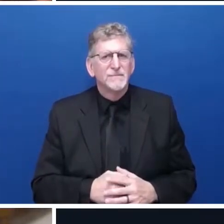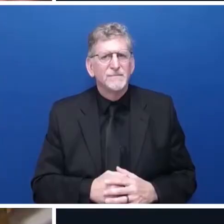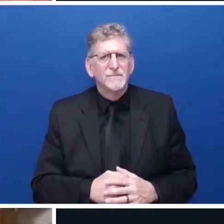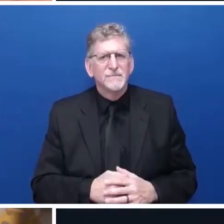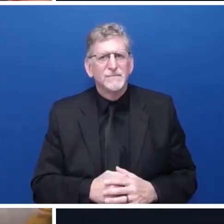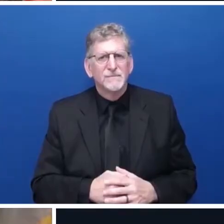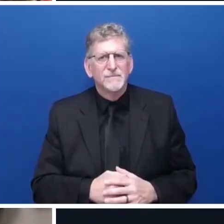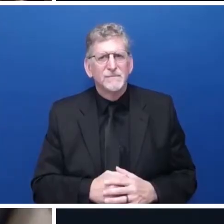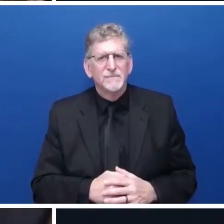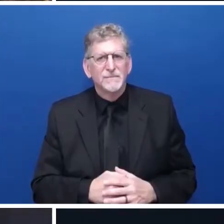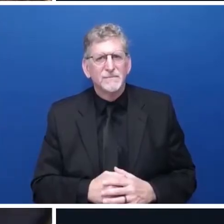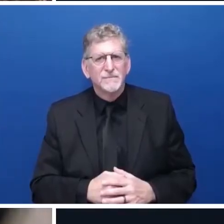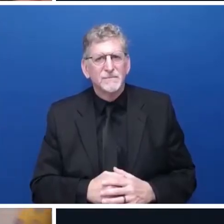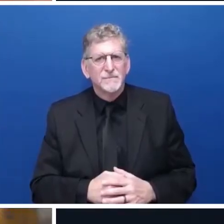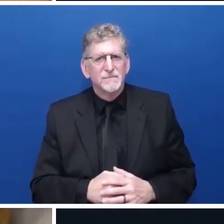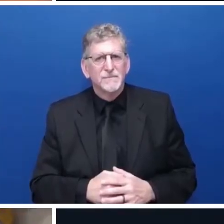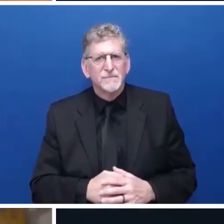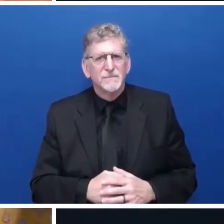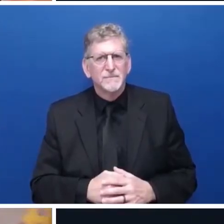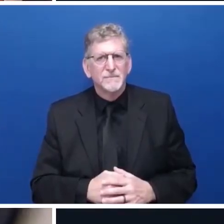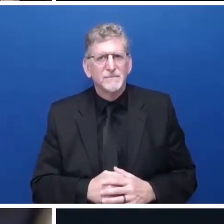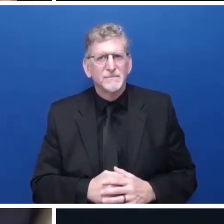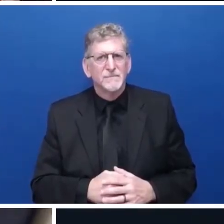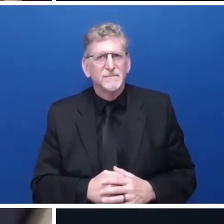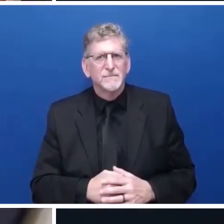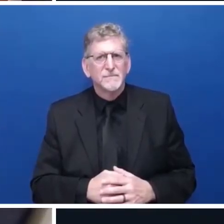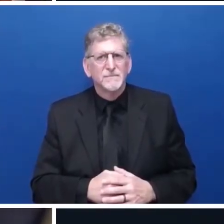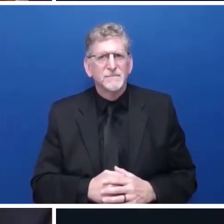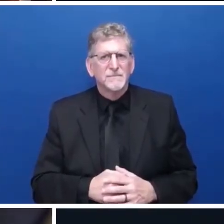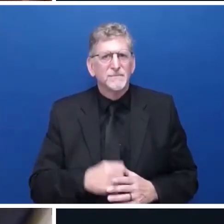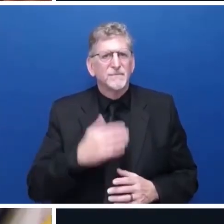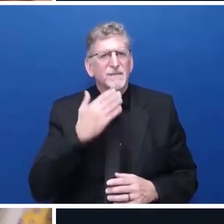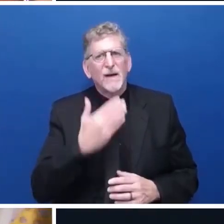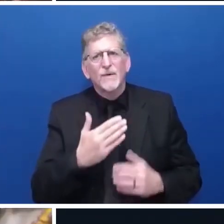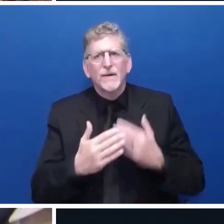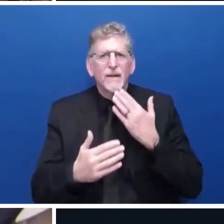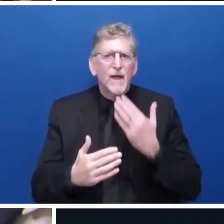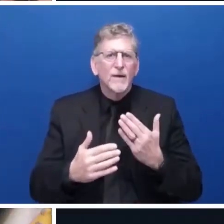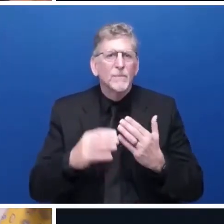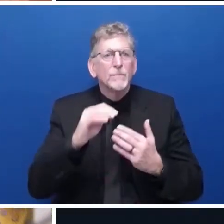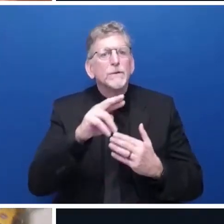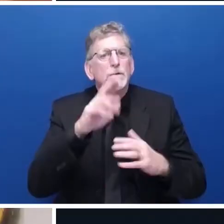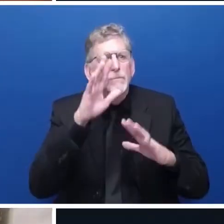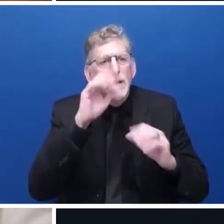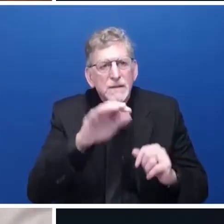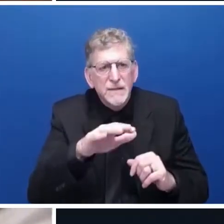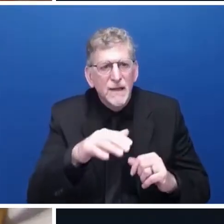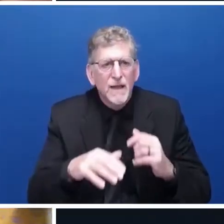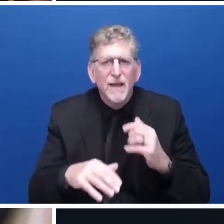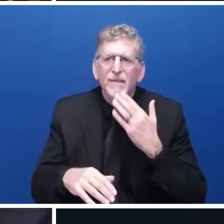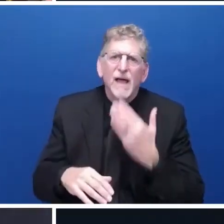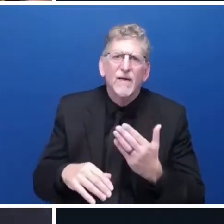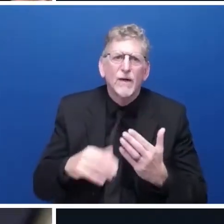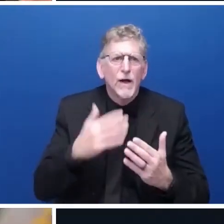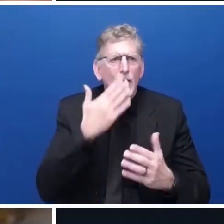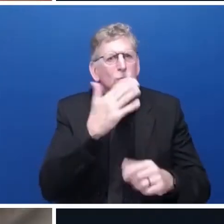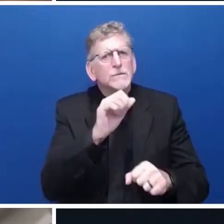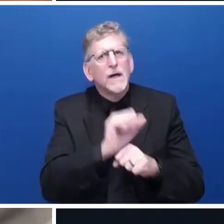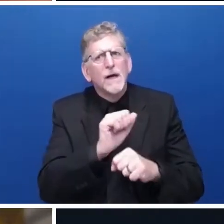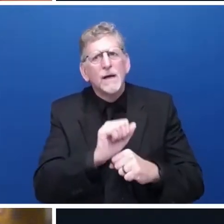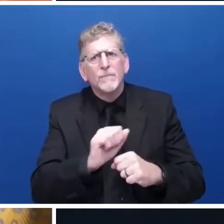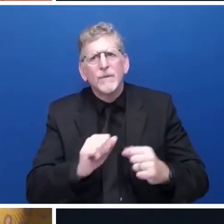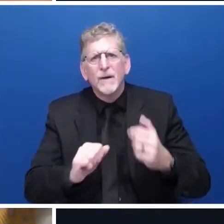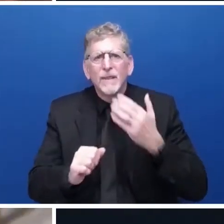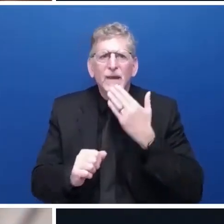Absolutely. Thank you. Mr. President. The best ever. Thank you. The best ever. Mr.